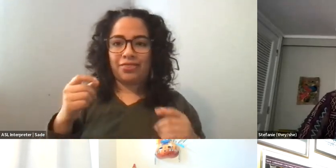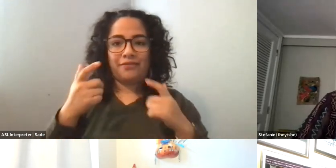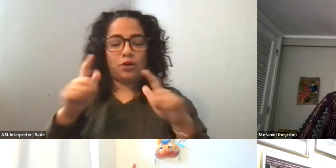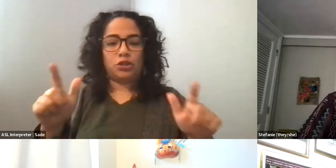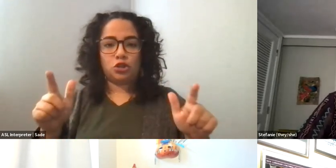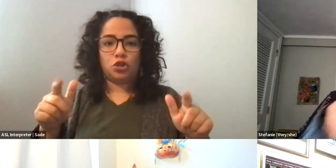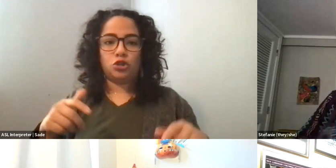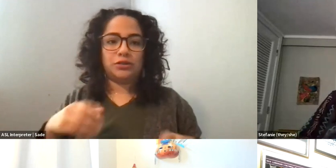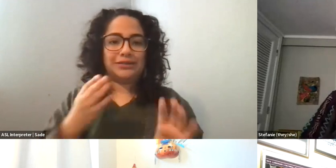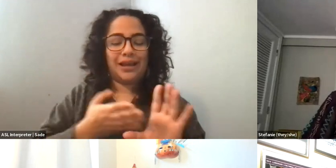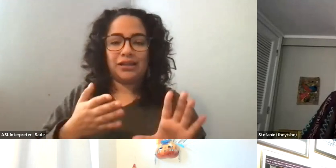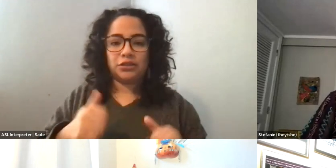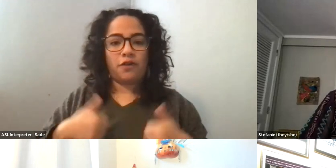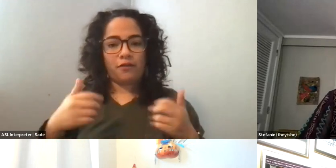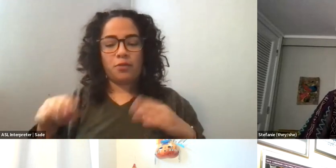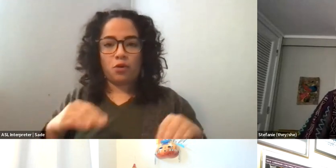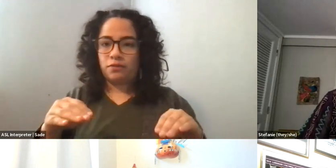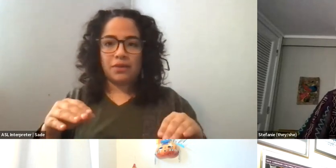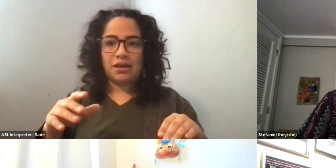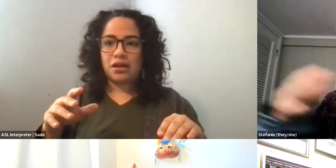I was in